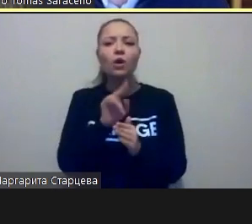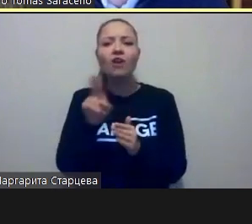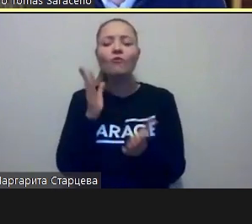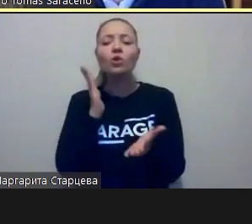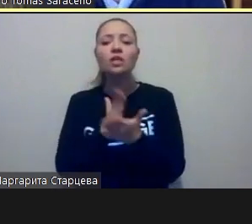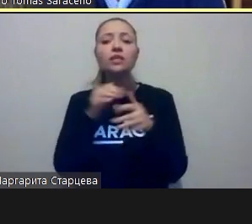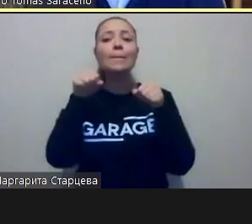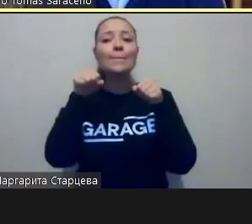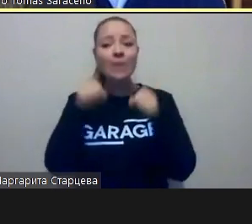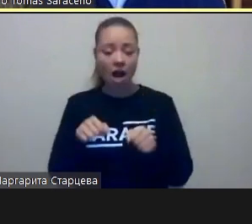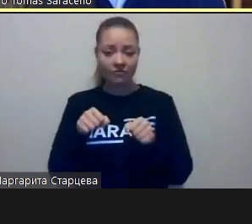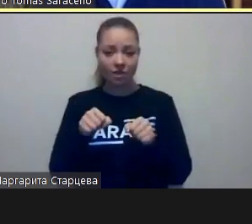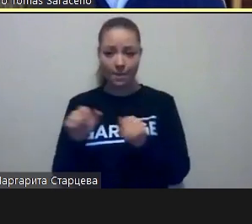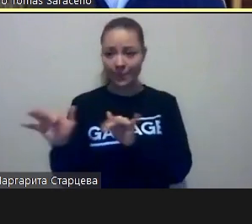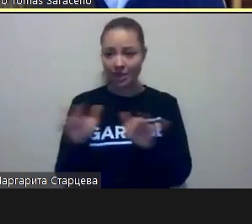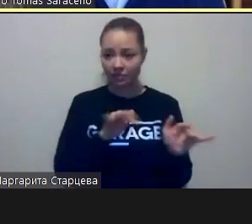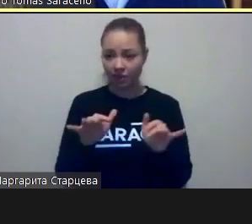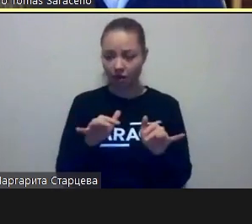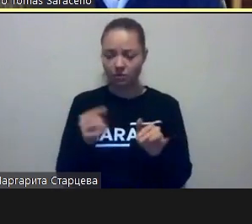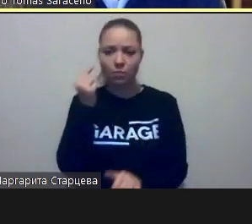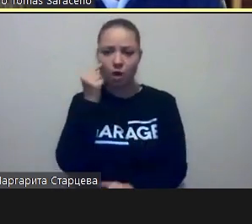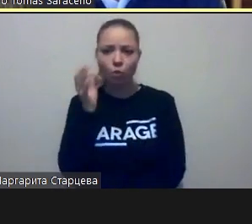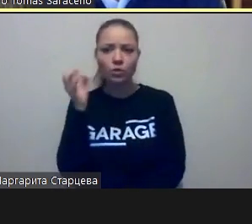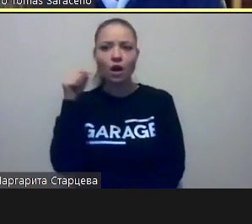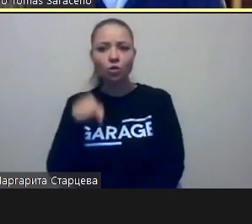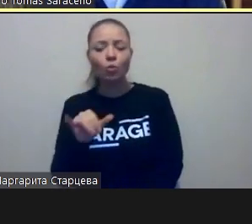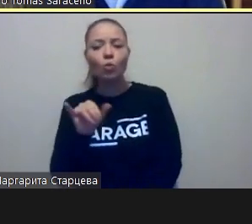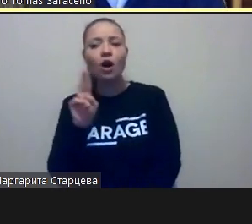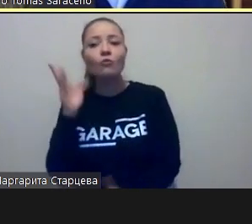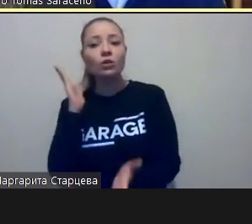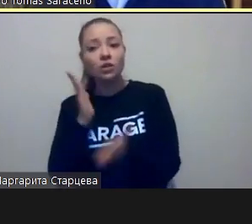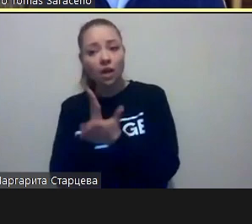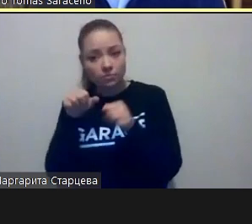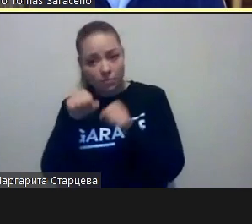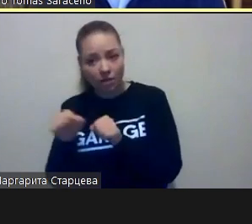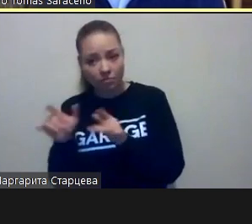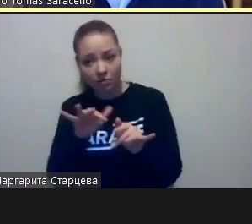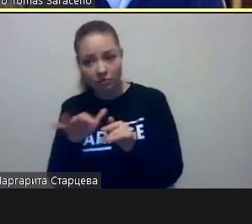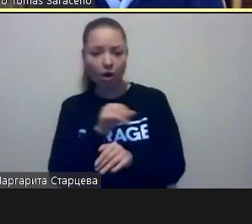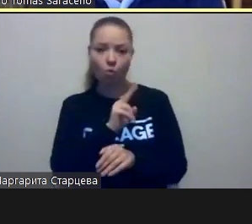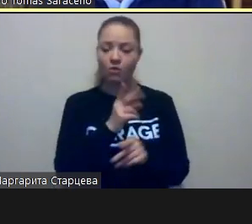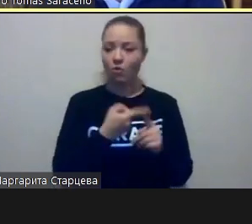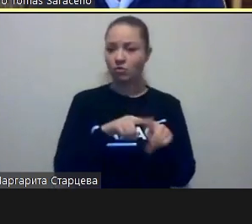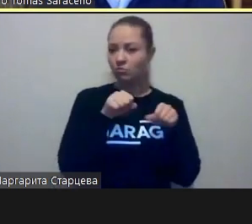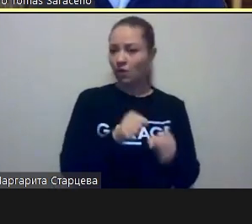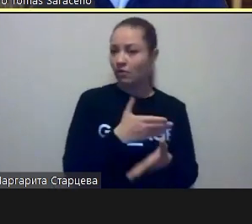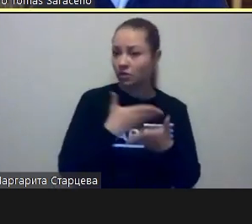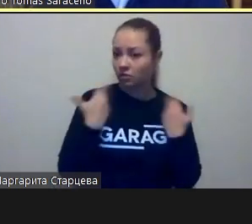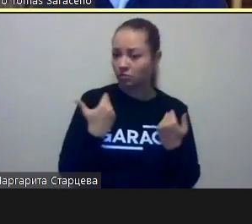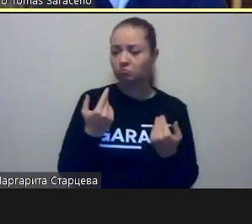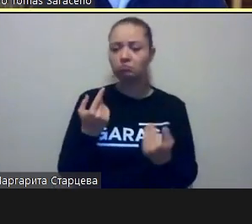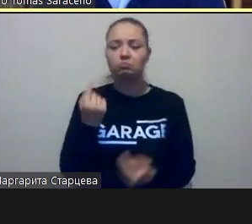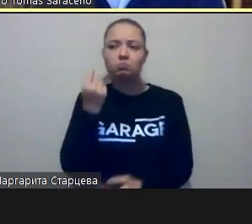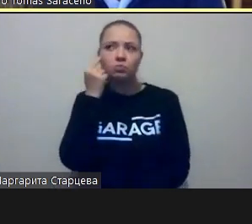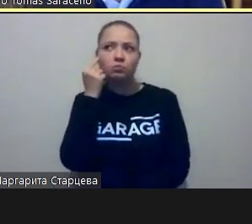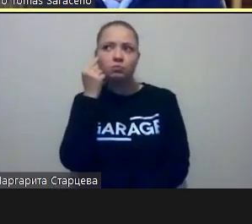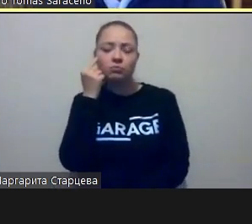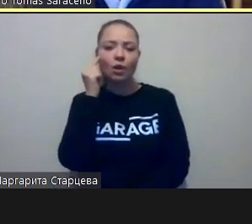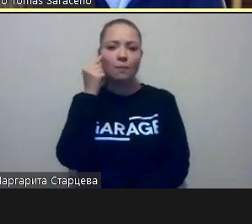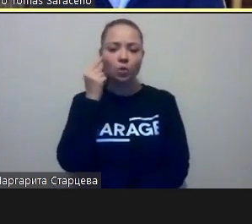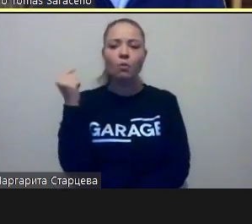not that rights of move, and how the capacity of moving, it will define also certain geopolitics and